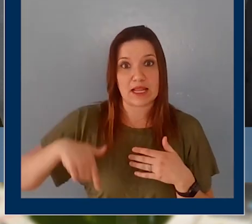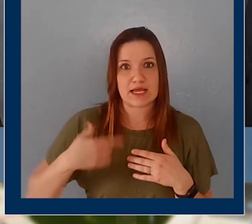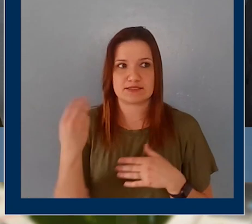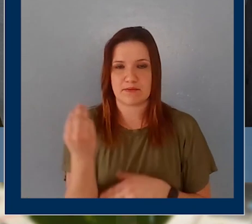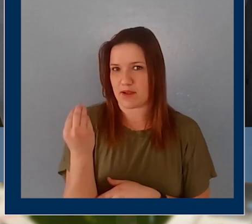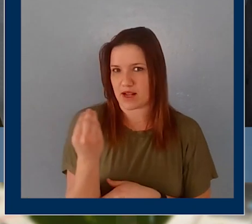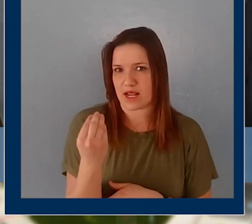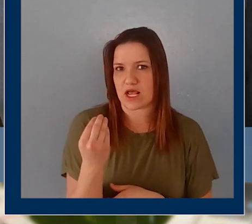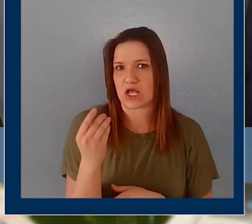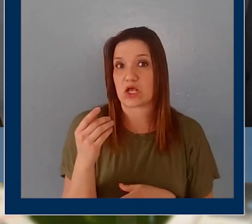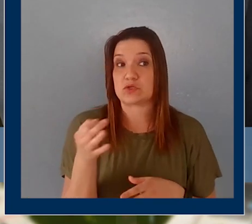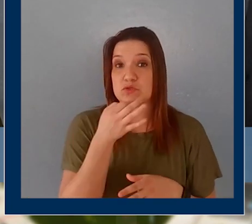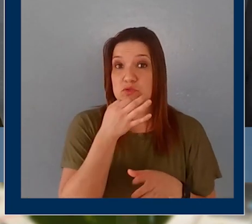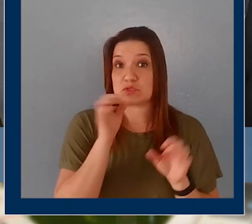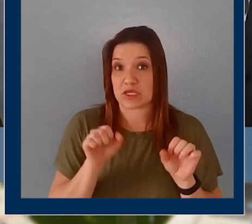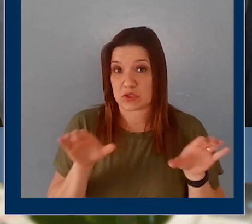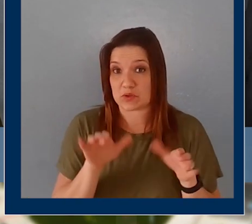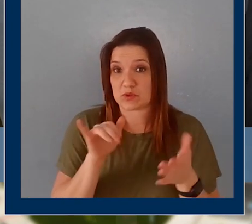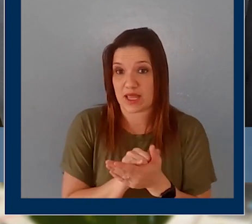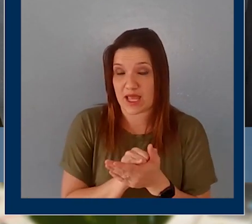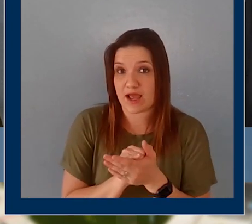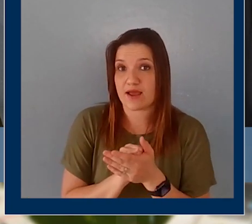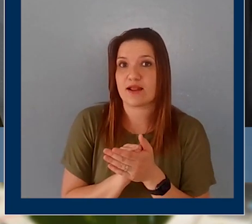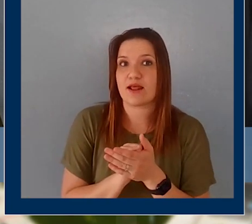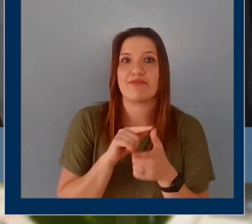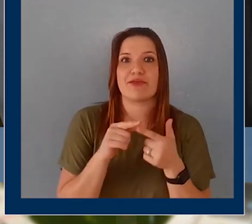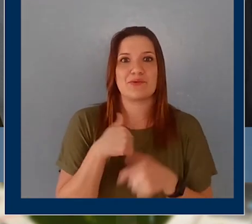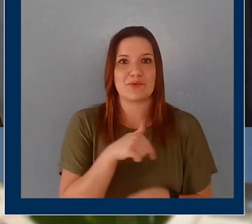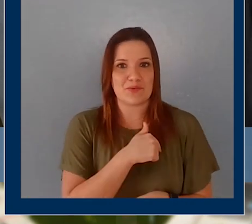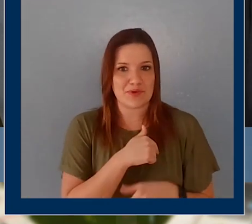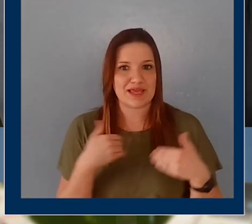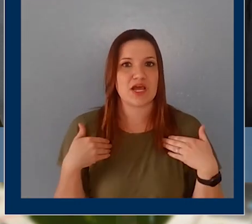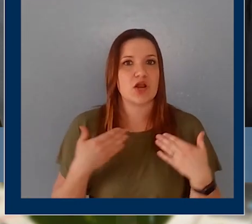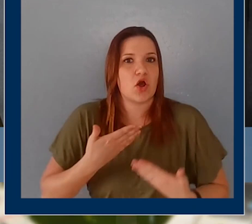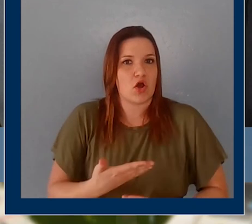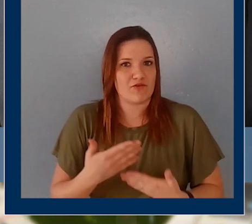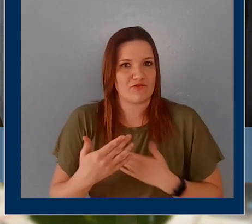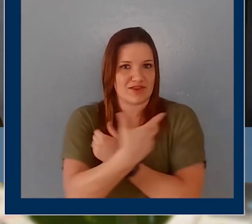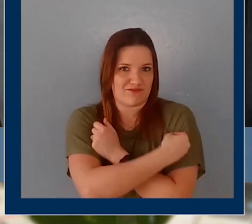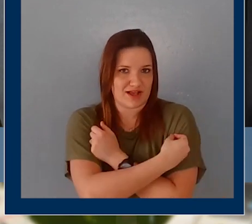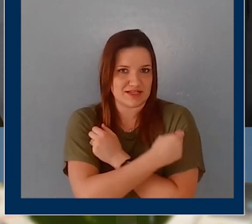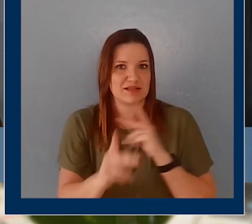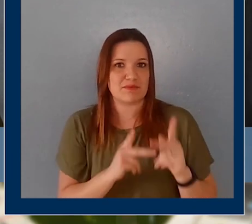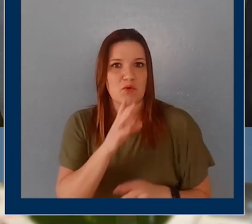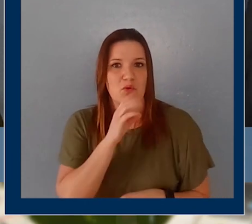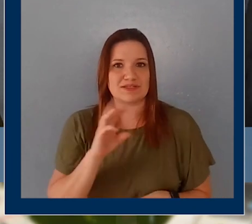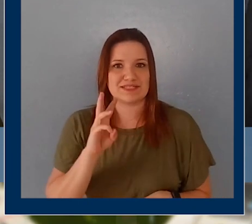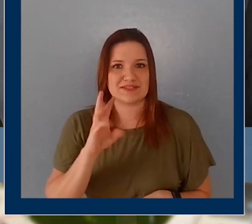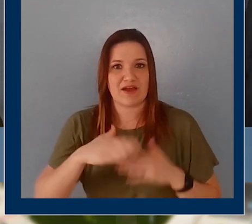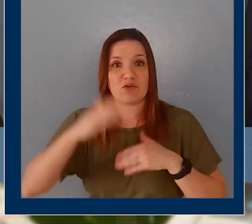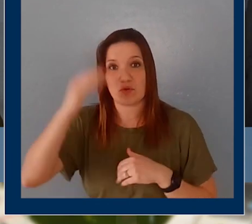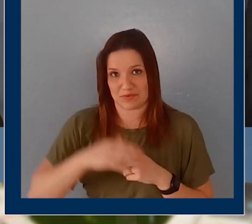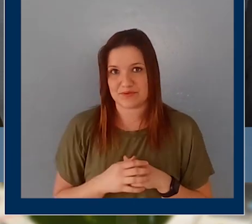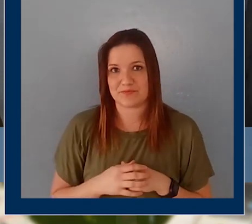as we get that word, then we can start offering the vaccine to people that are 65 years and older. Okay. Now, I don't